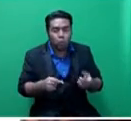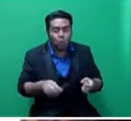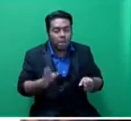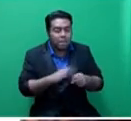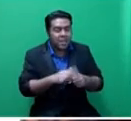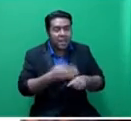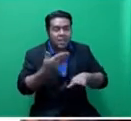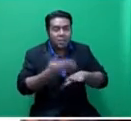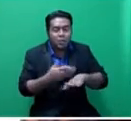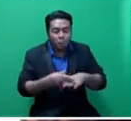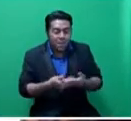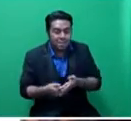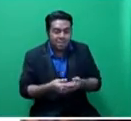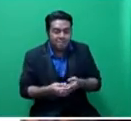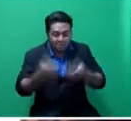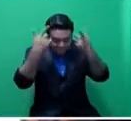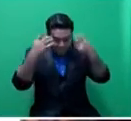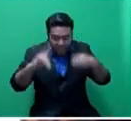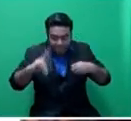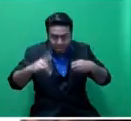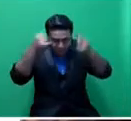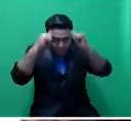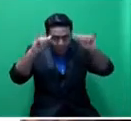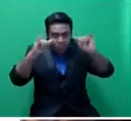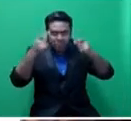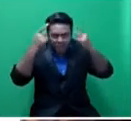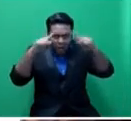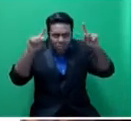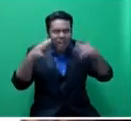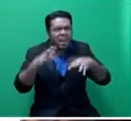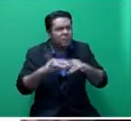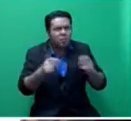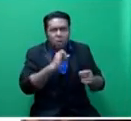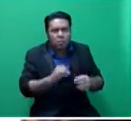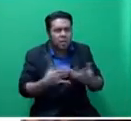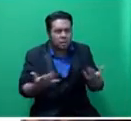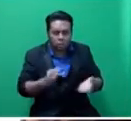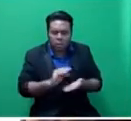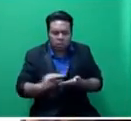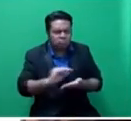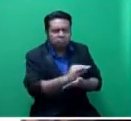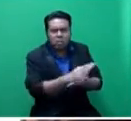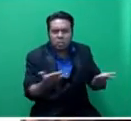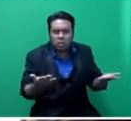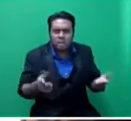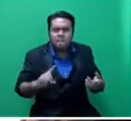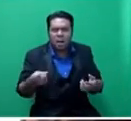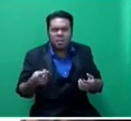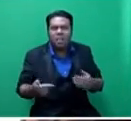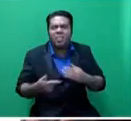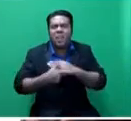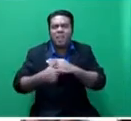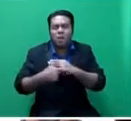we have proven it successful. He is waiting to distribute these new breeds. But the level